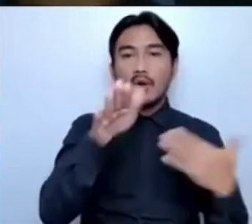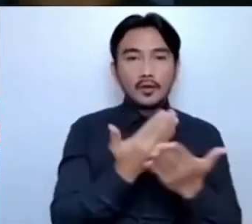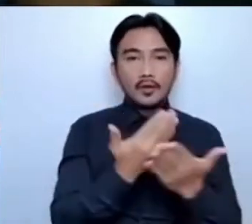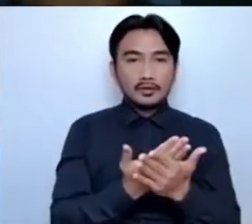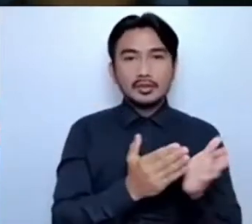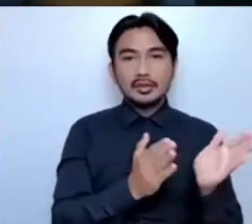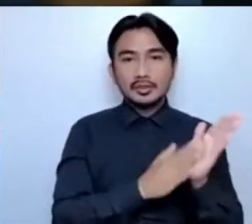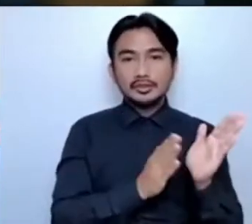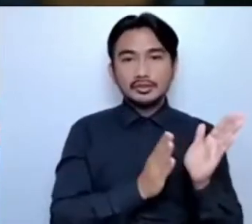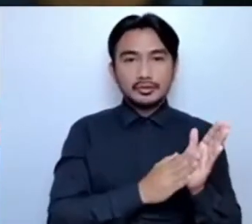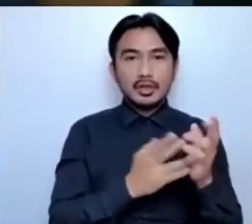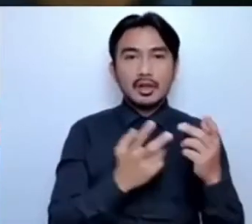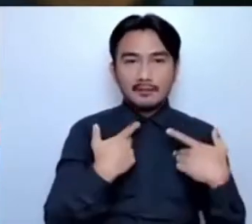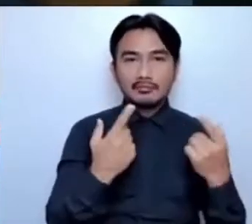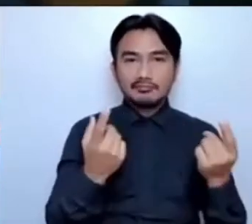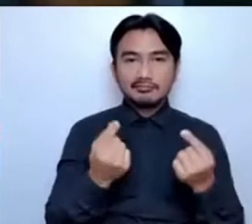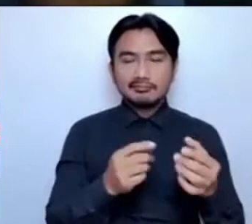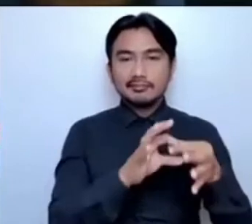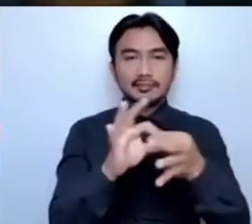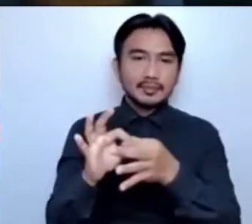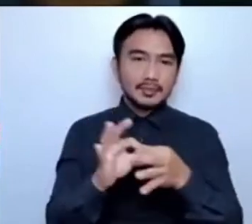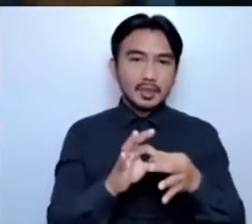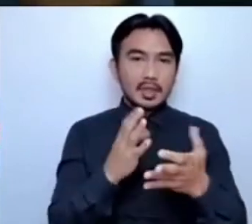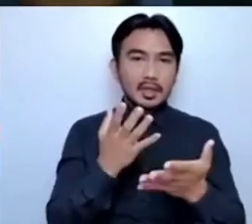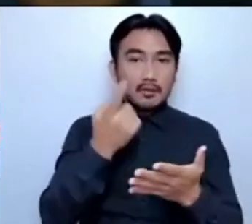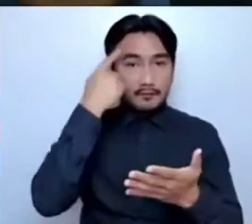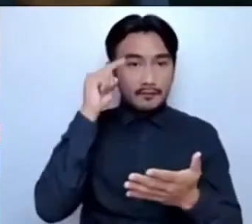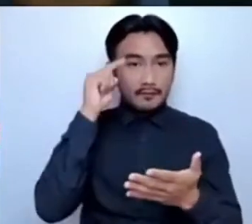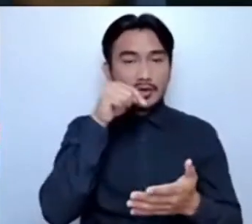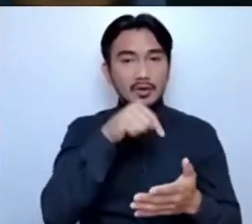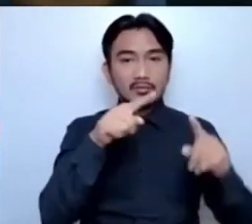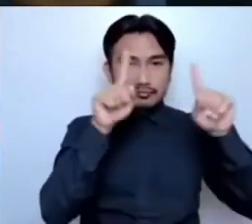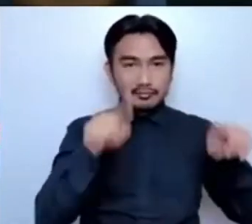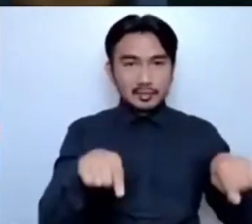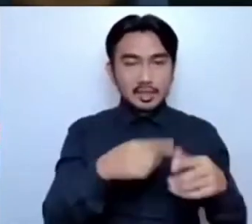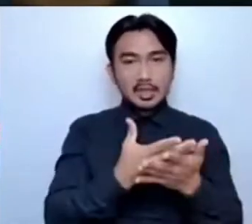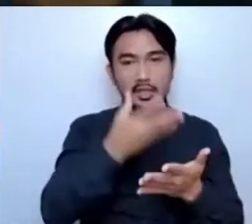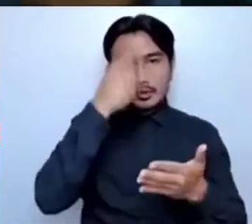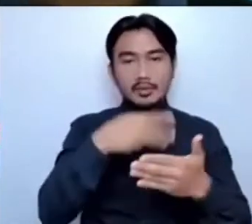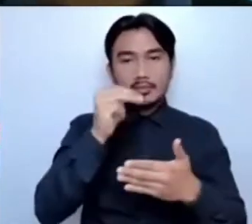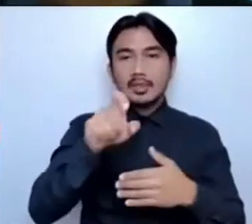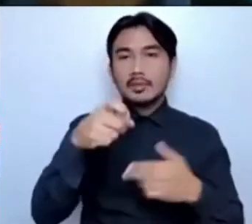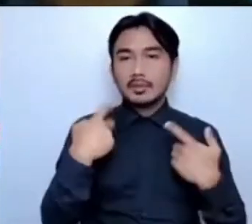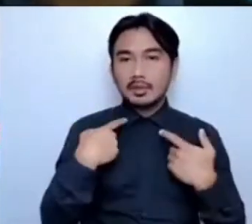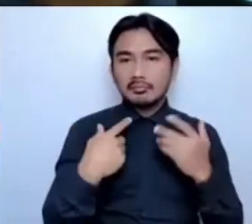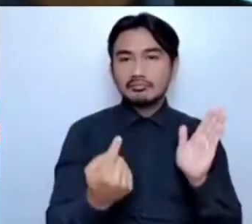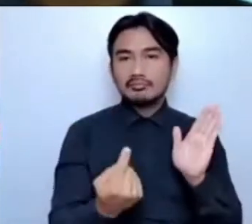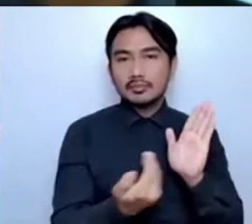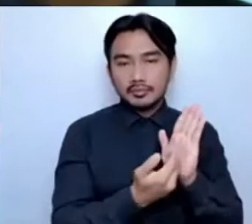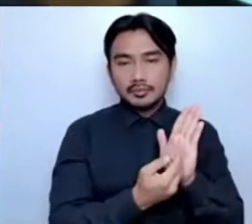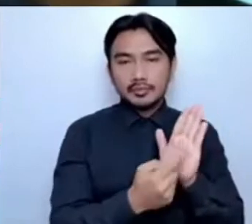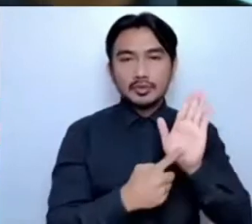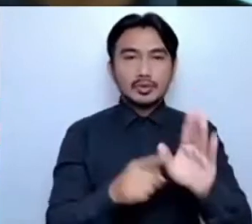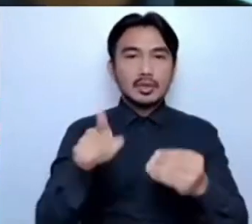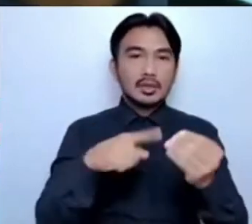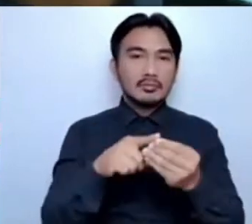even collaborate on a learning program. Just be sure to annotate your contribution to it. And as far